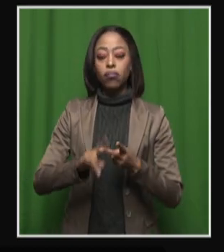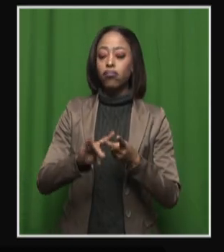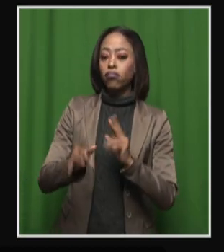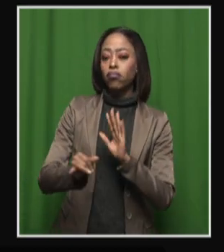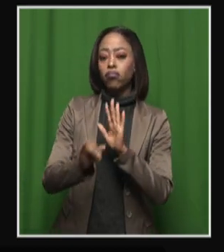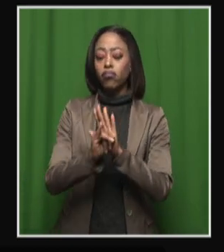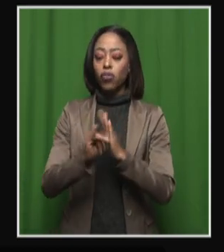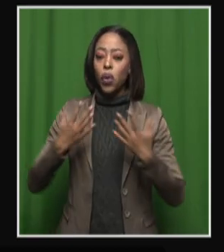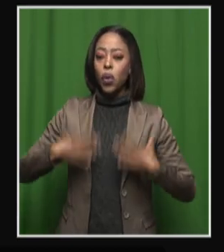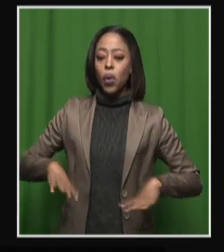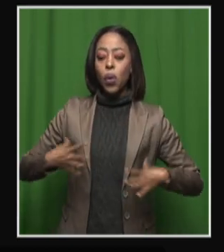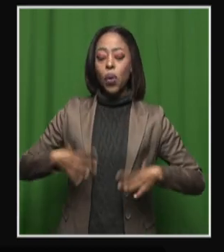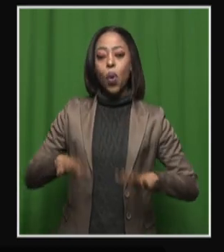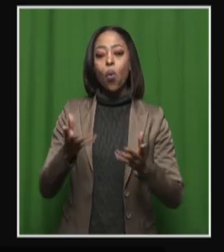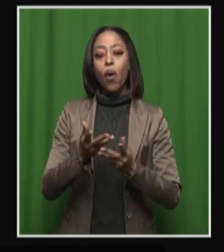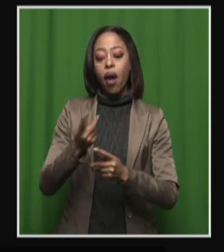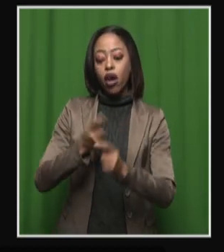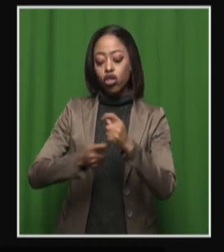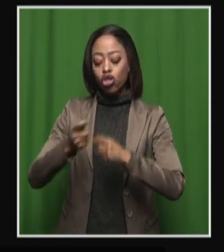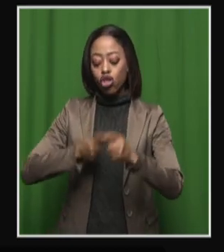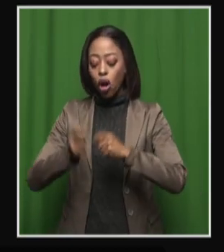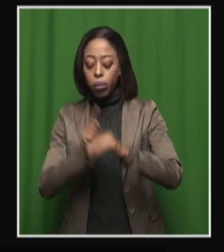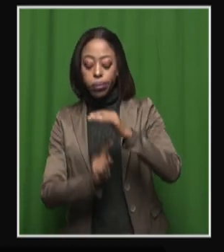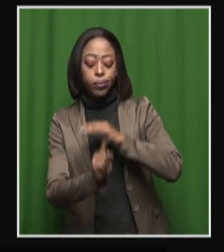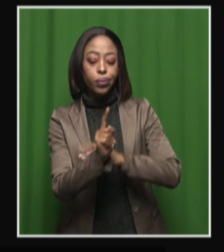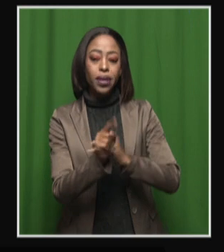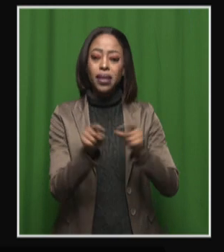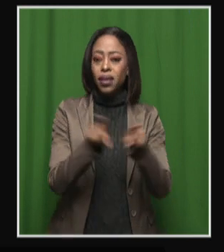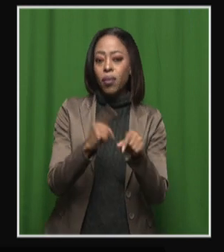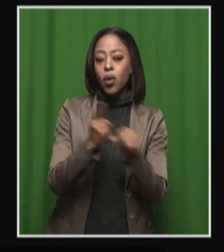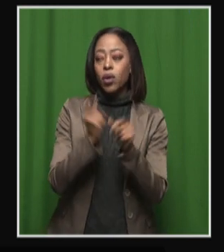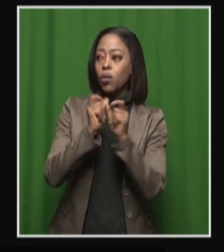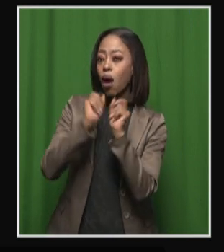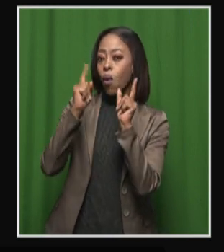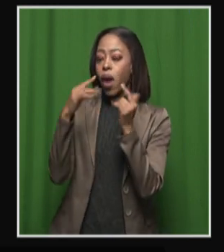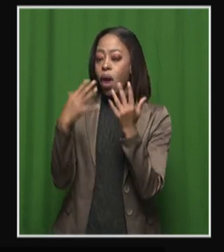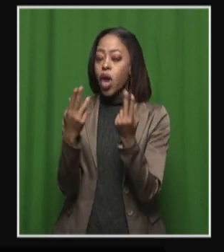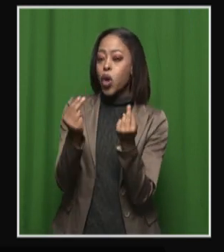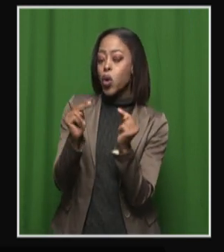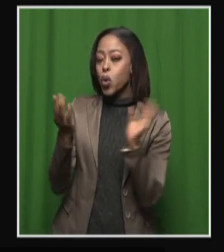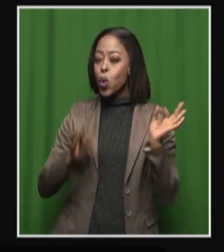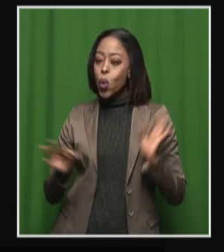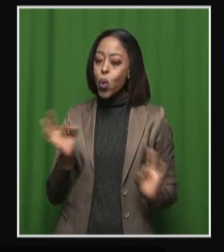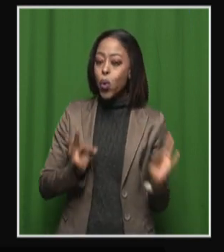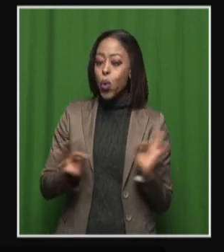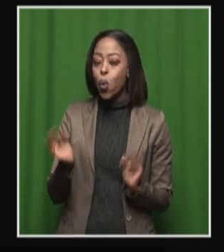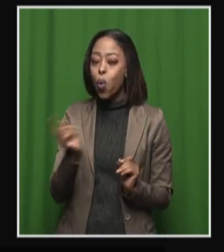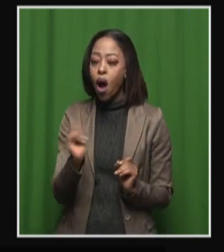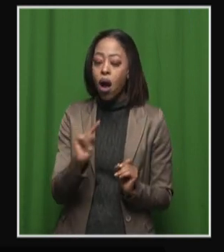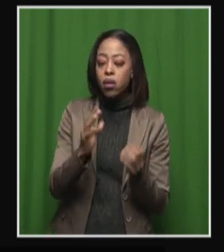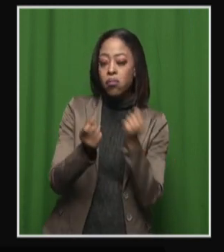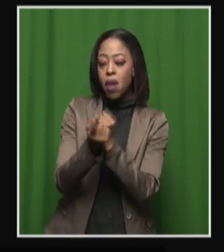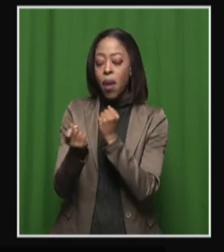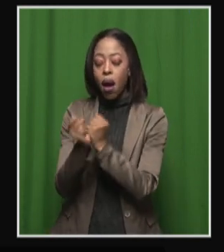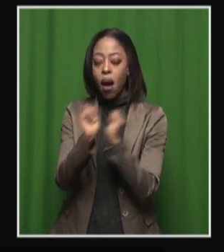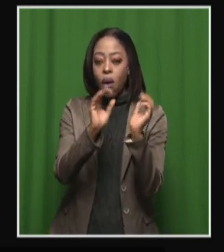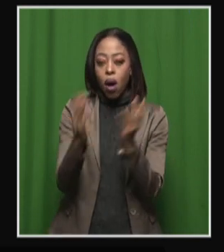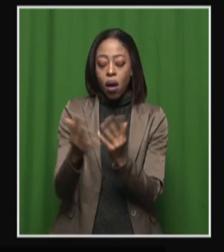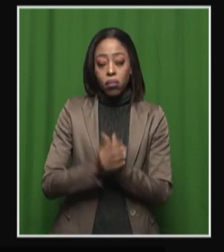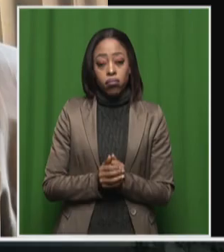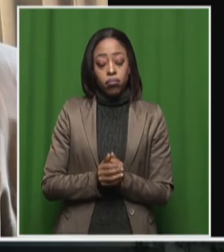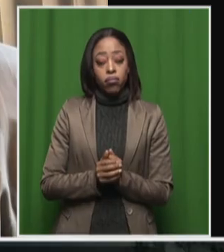their clothing in a store, and keeping up with the fashion trends. And speaking of that, what are